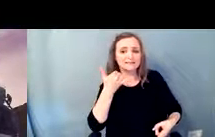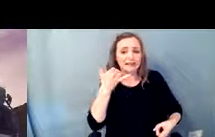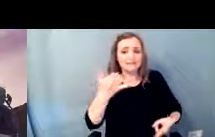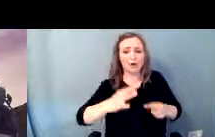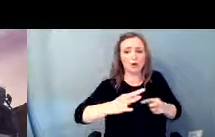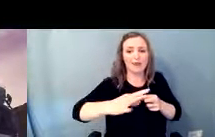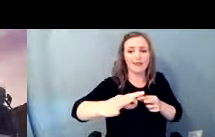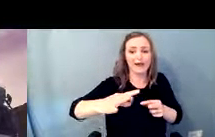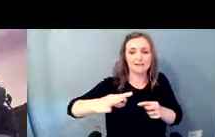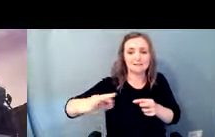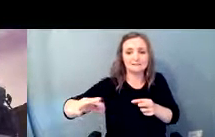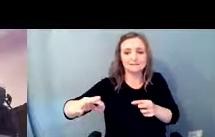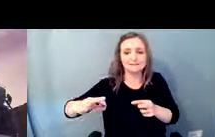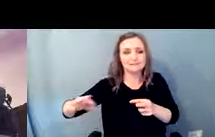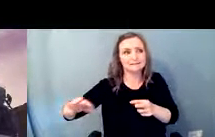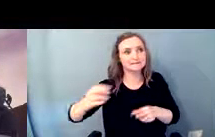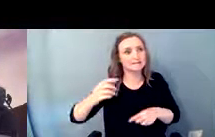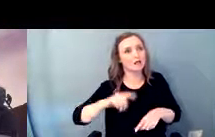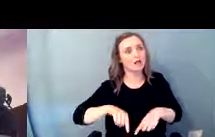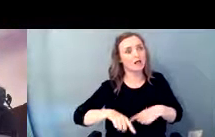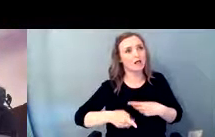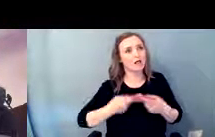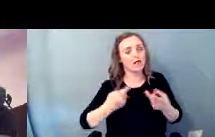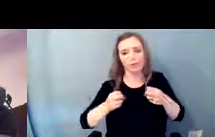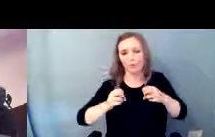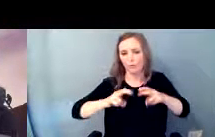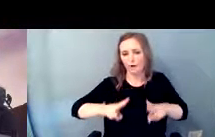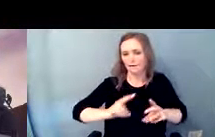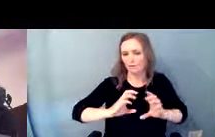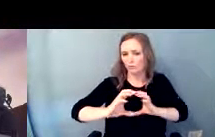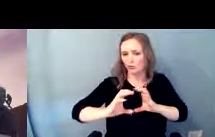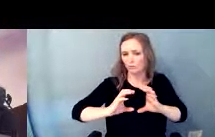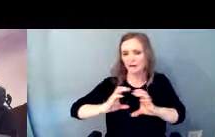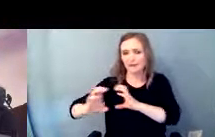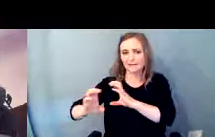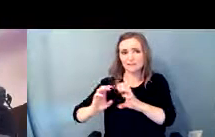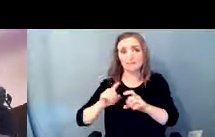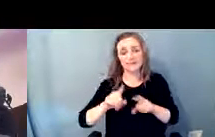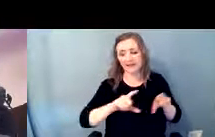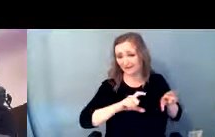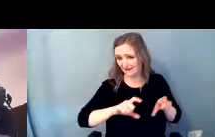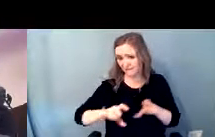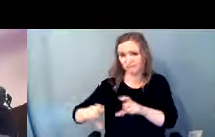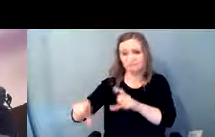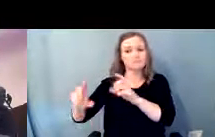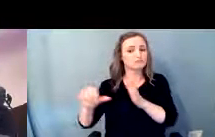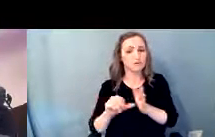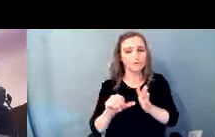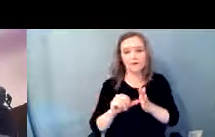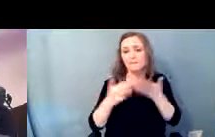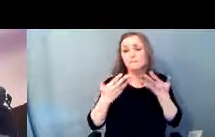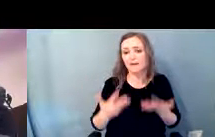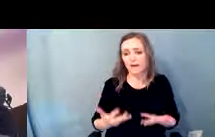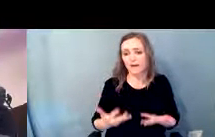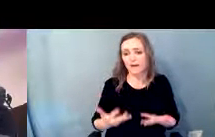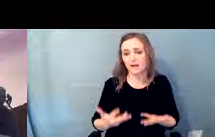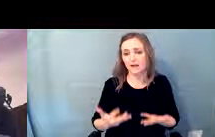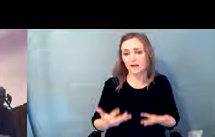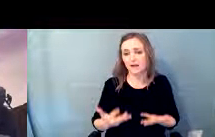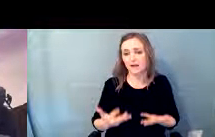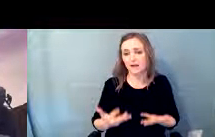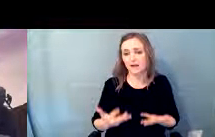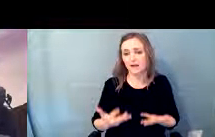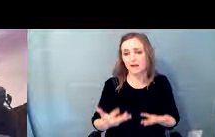getting patients to be able to communicate with them. But still, it is an ongoing problem, and obviously there are certain times of the week when there is a